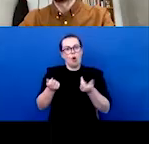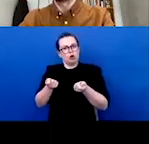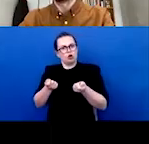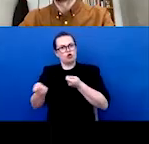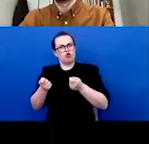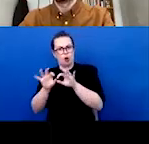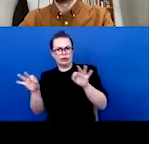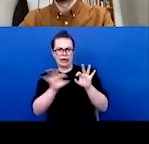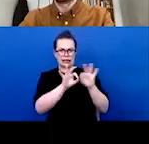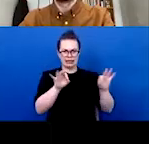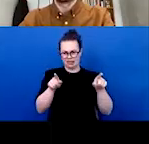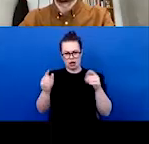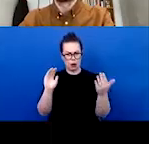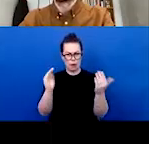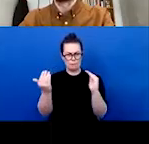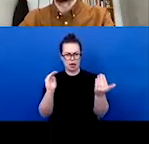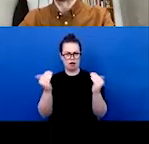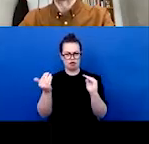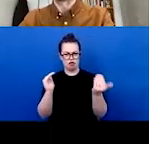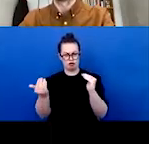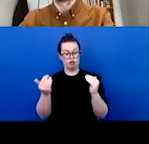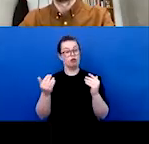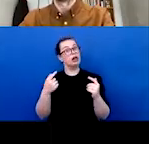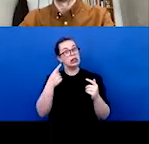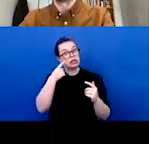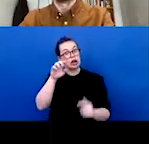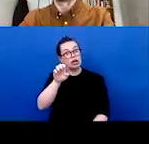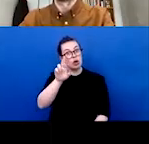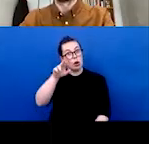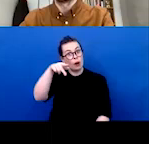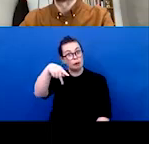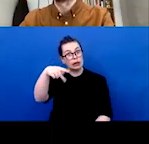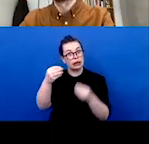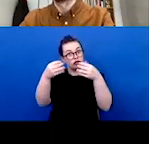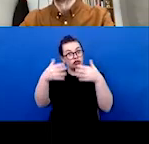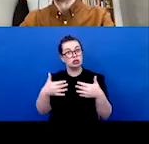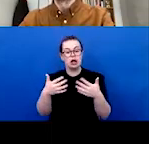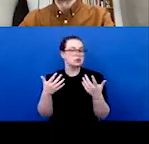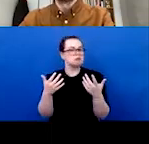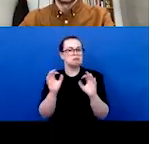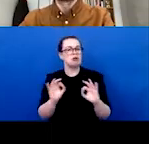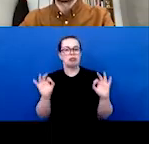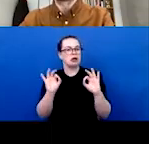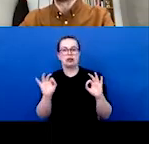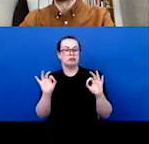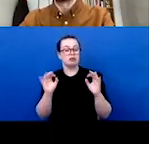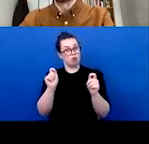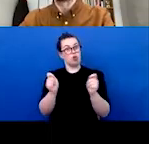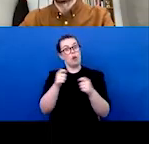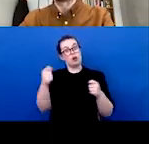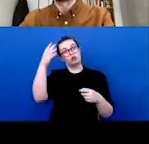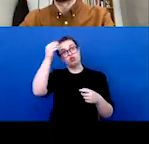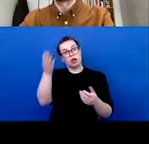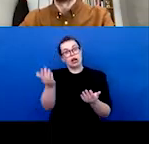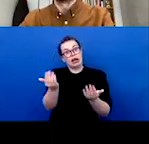find any of the ERP effects that are commonly associated with semantics or pragmatics, so the N400 or